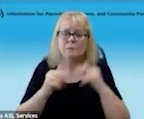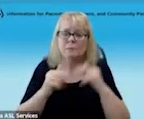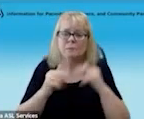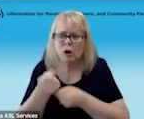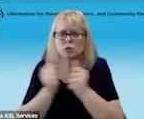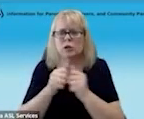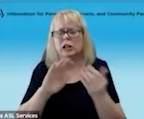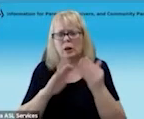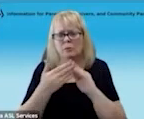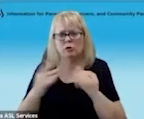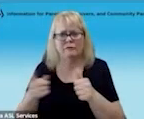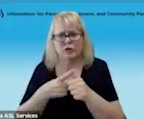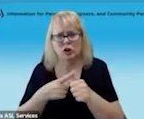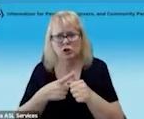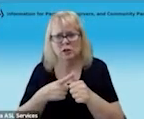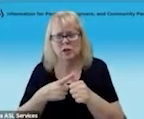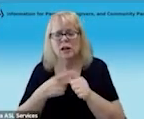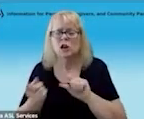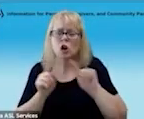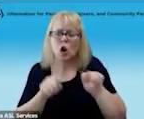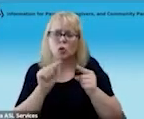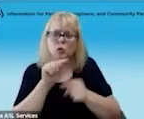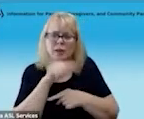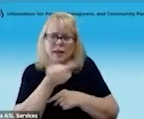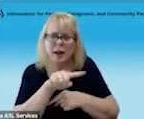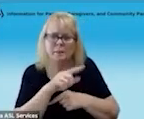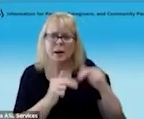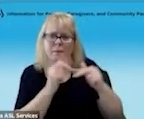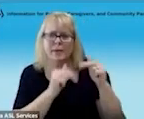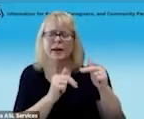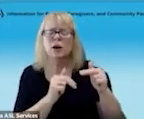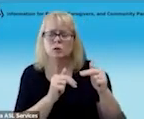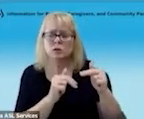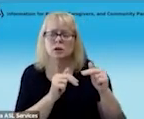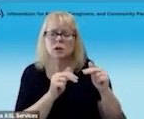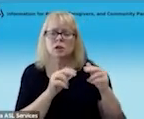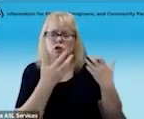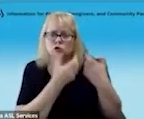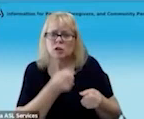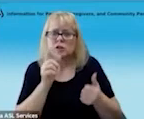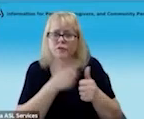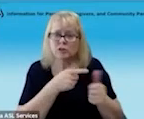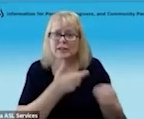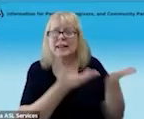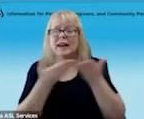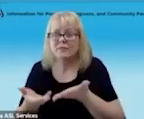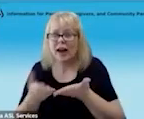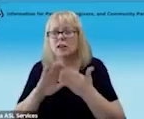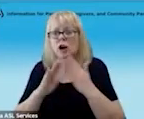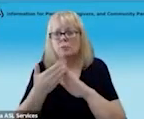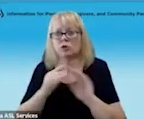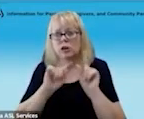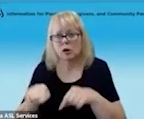watch, see, and support. Meeting the community where they're comfortable receiving care. Building trust